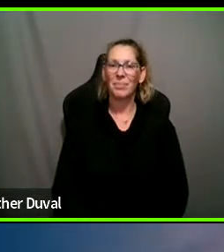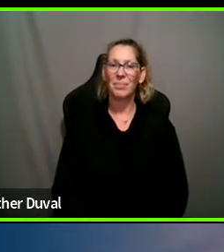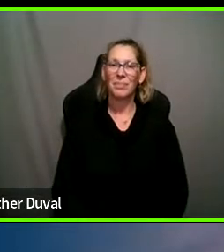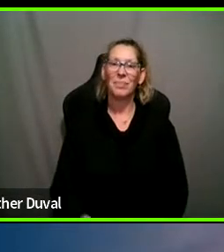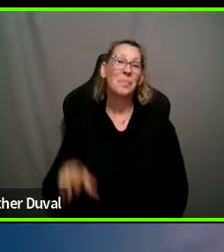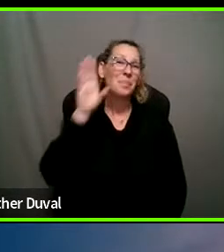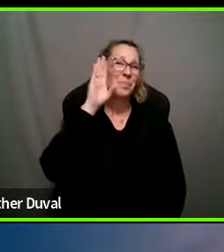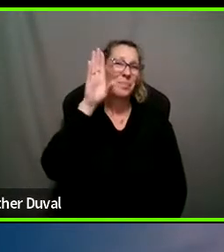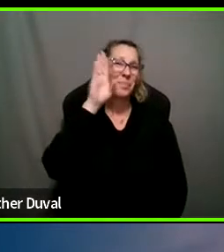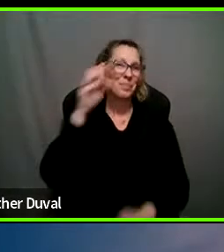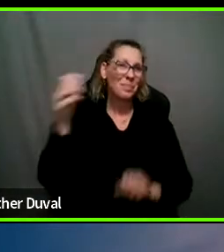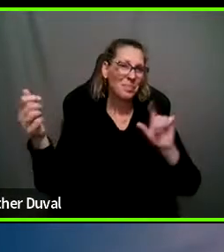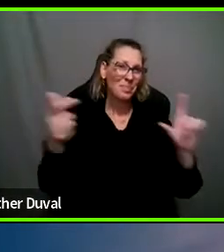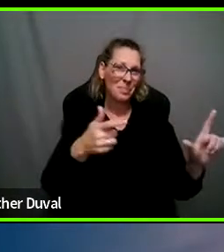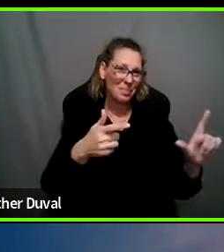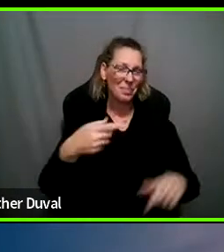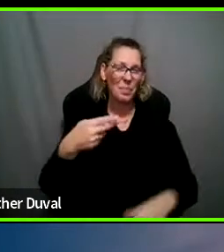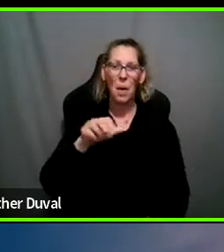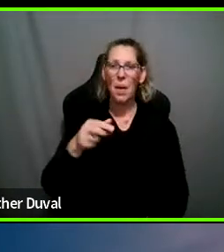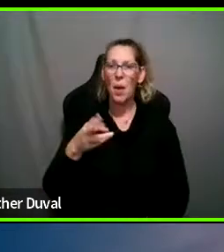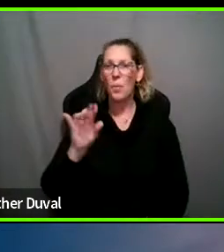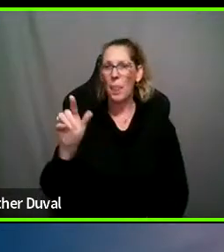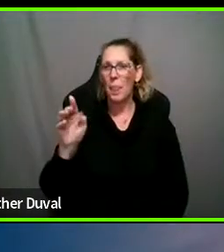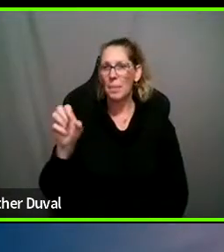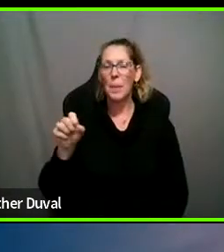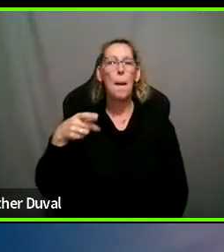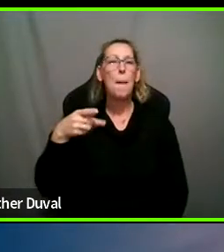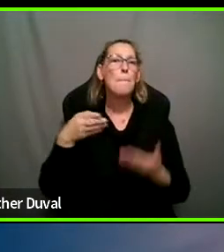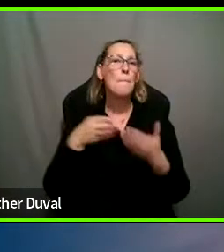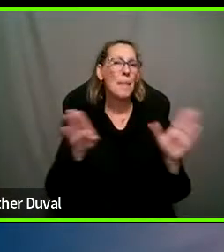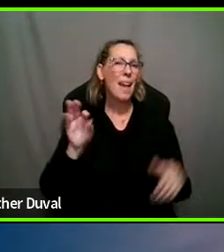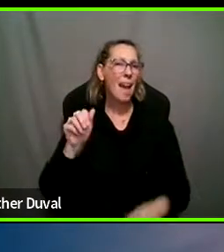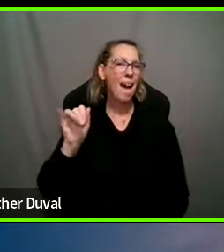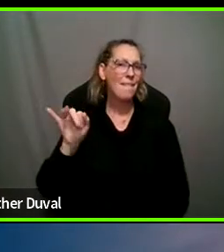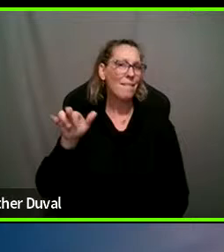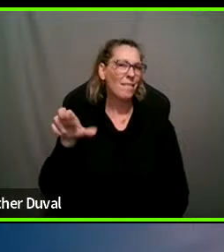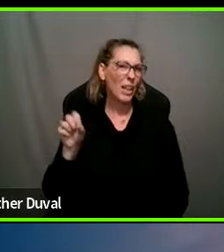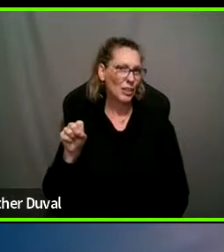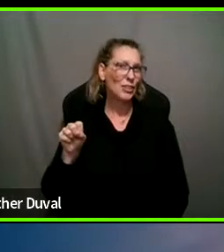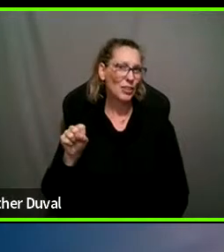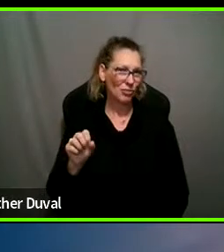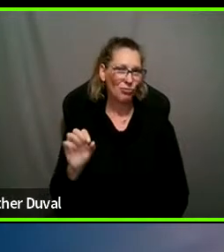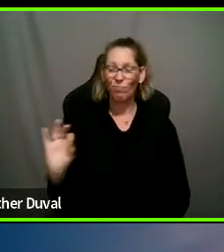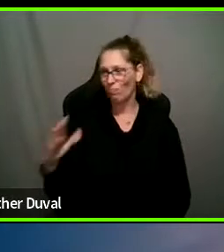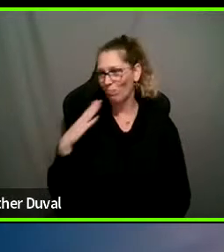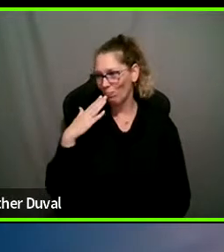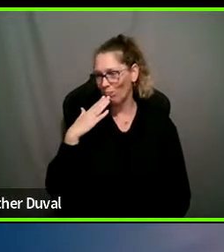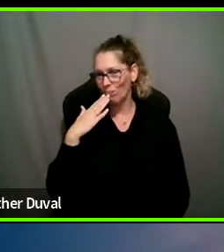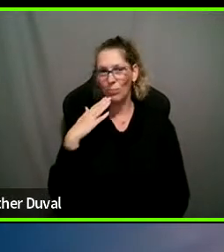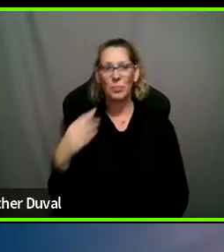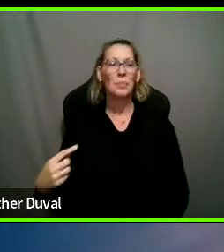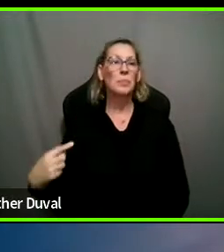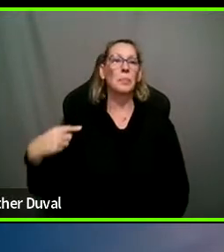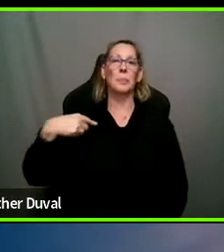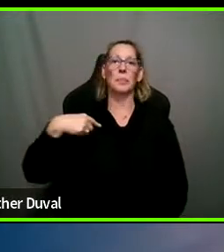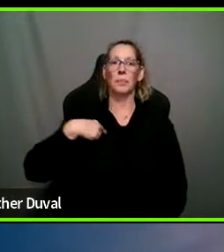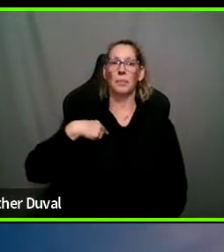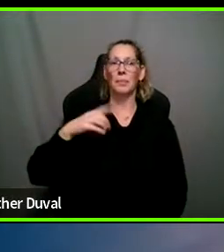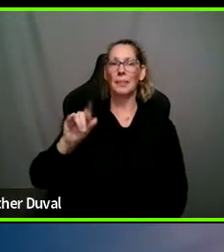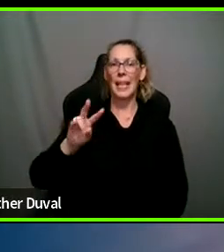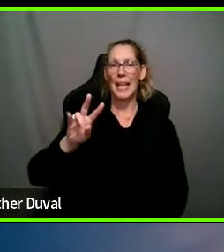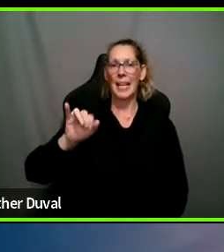Hi everyone, Hannah Williams on the Public Affairs team. Great, thanks Hannah. And I am David